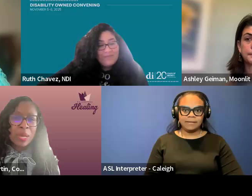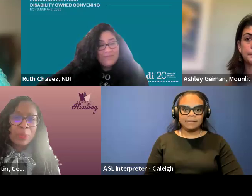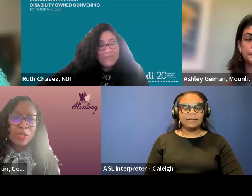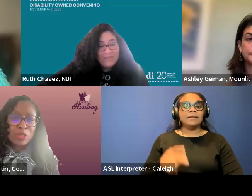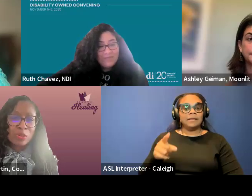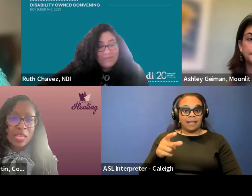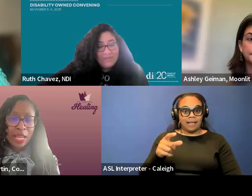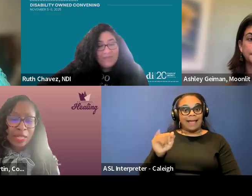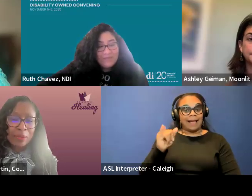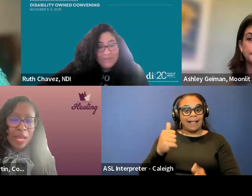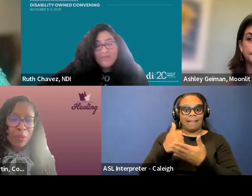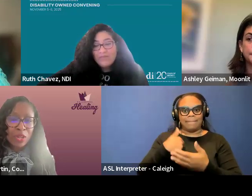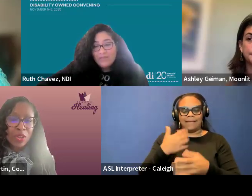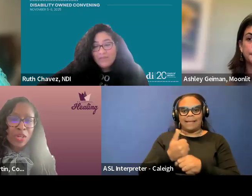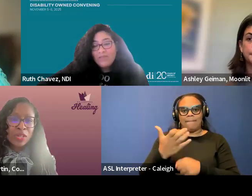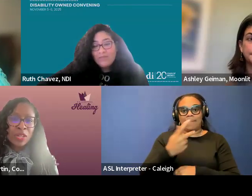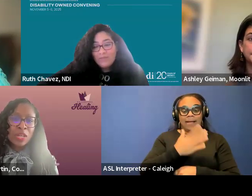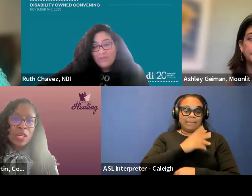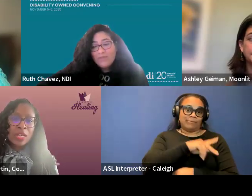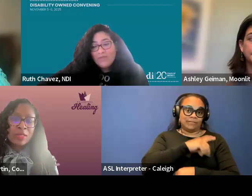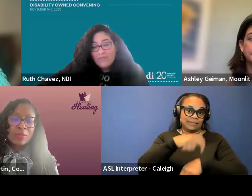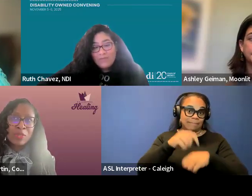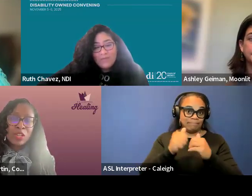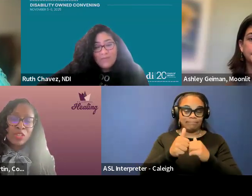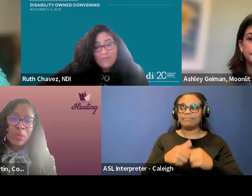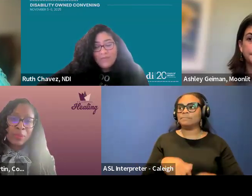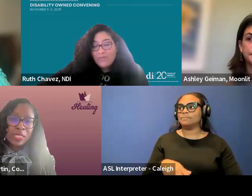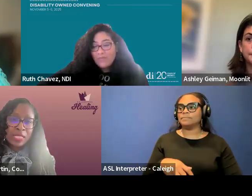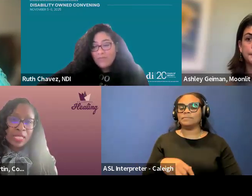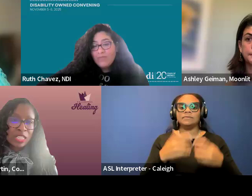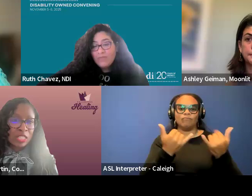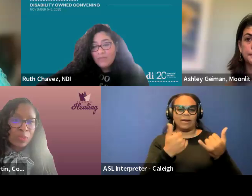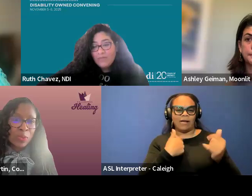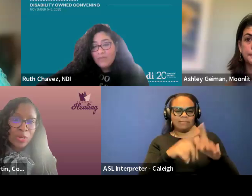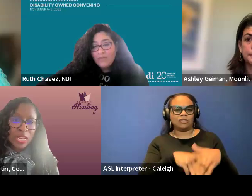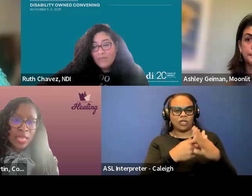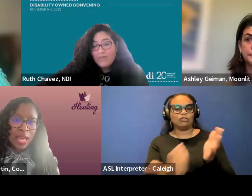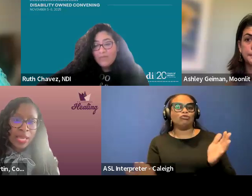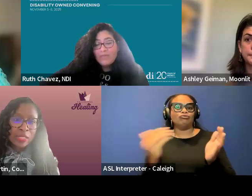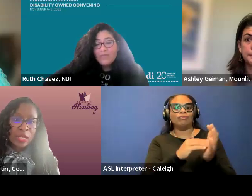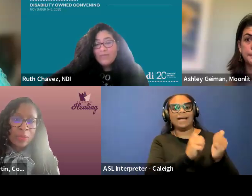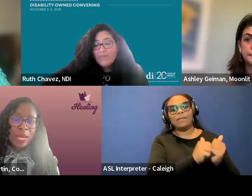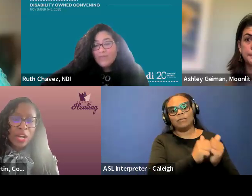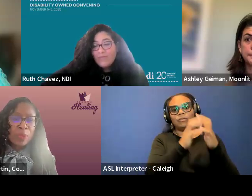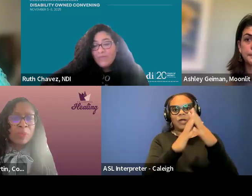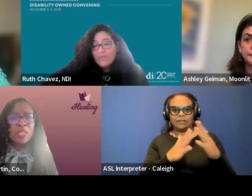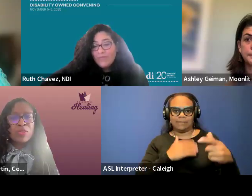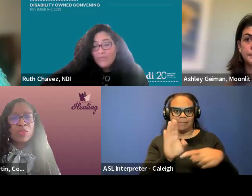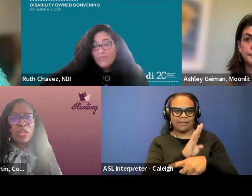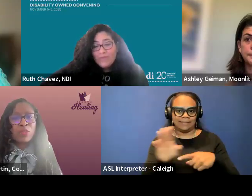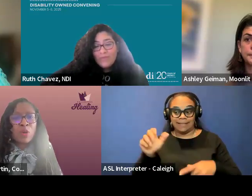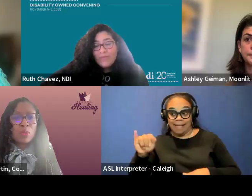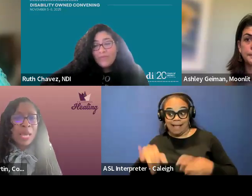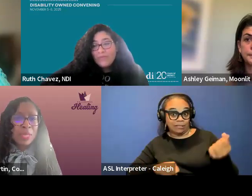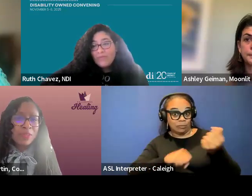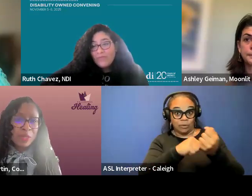to reclaim my personal time. I'm working on relaunching my business, and it's supporting that by helping me